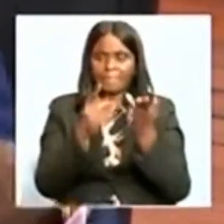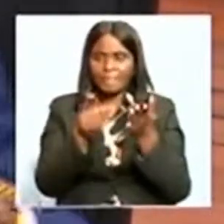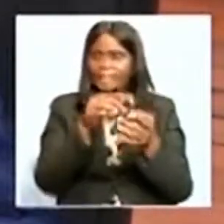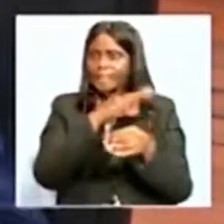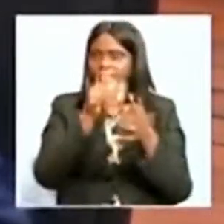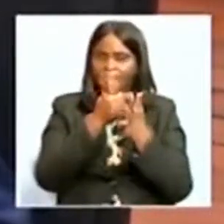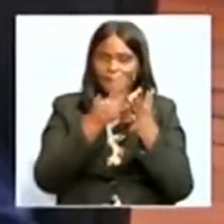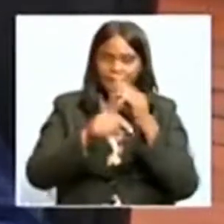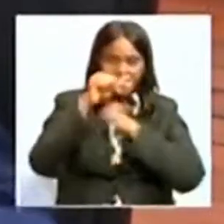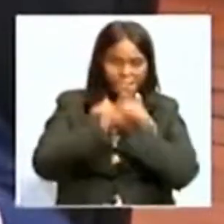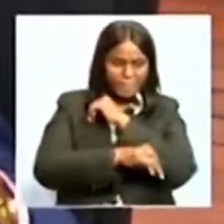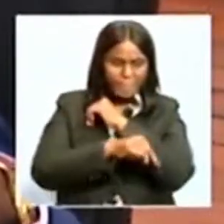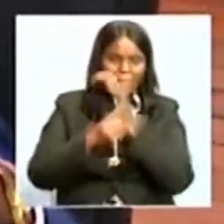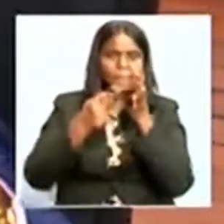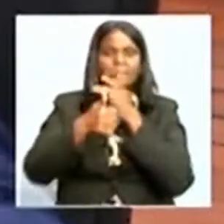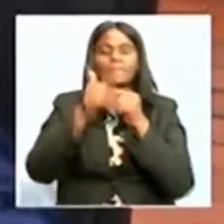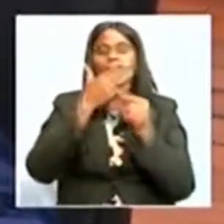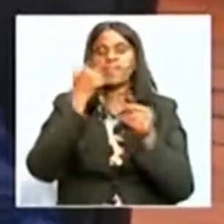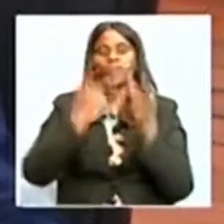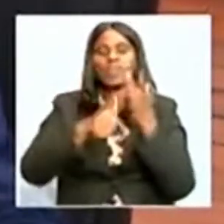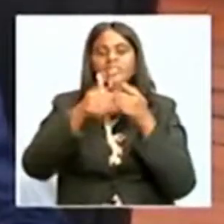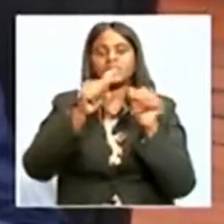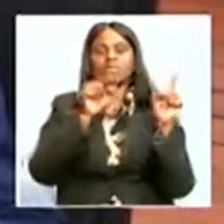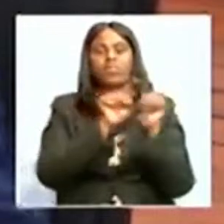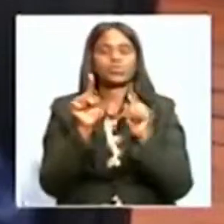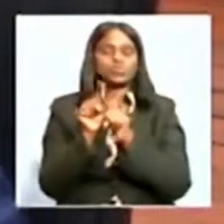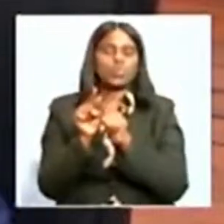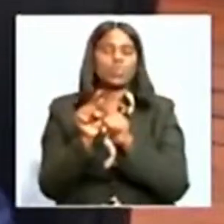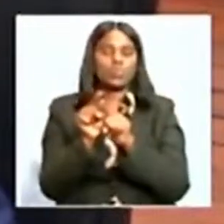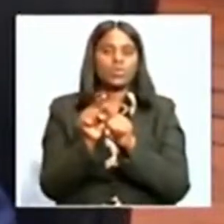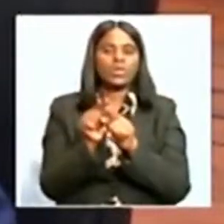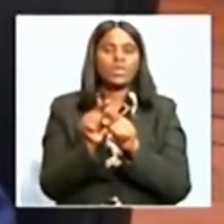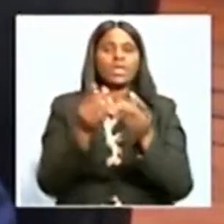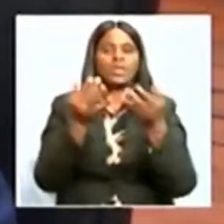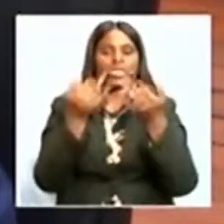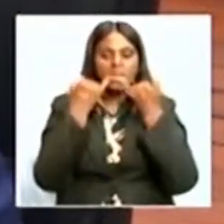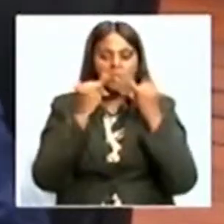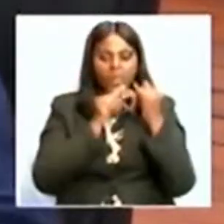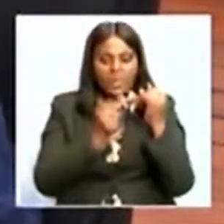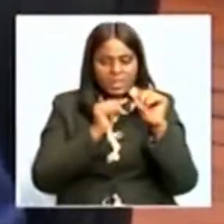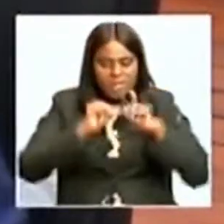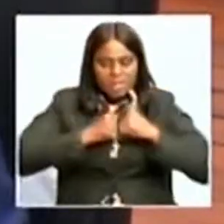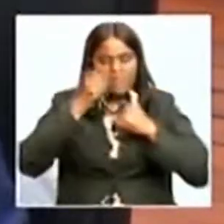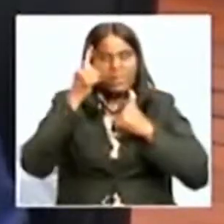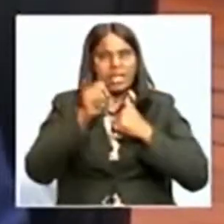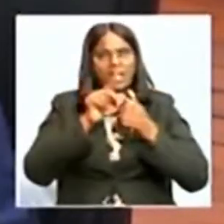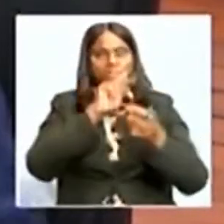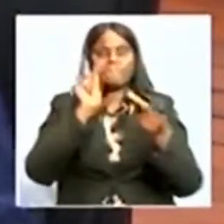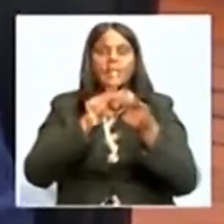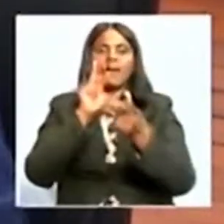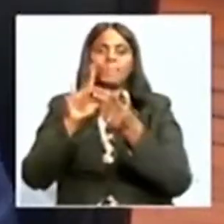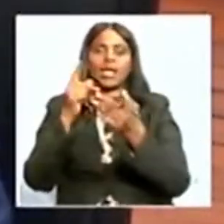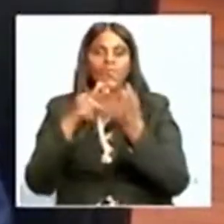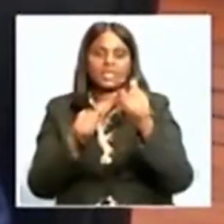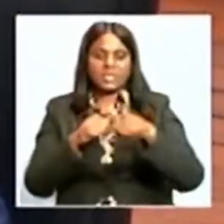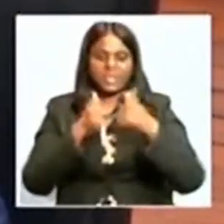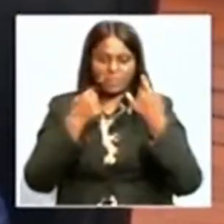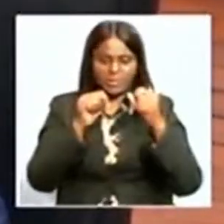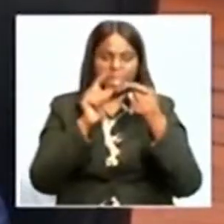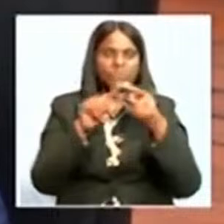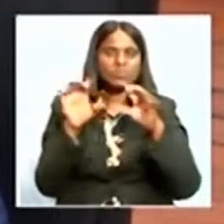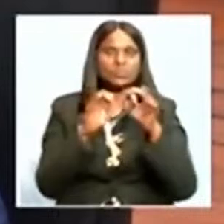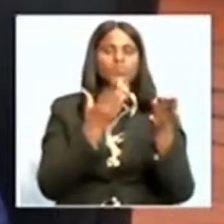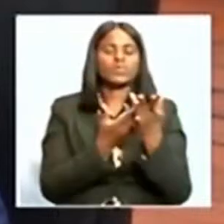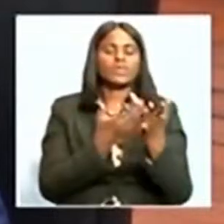kind of details that you should maybe also avail us, so that we understand exactly what we are trying to do